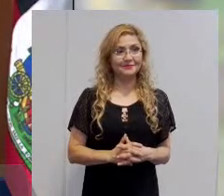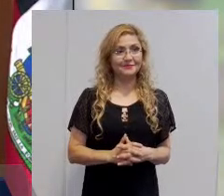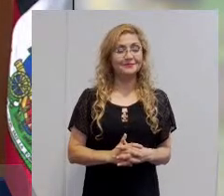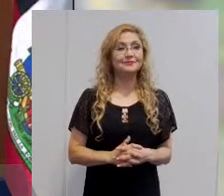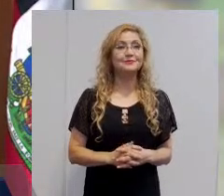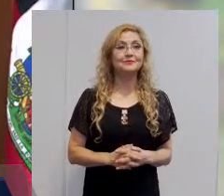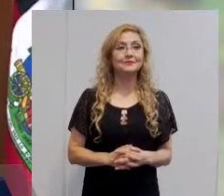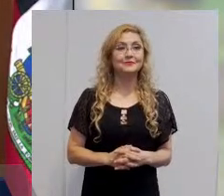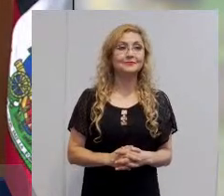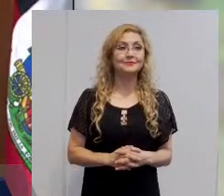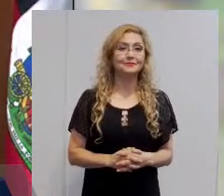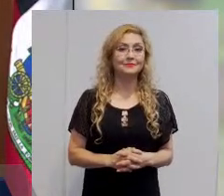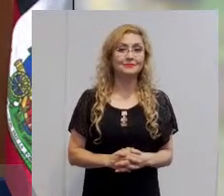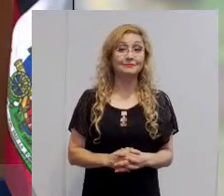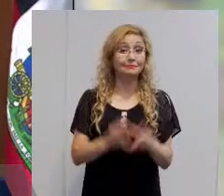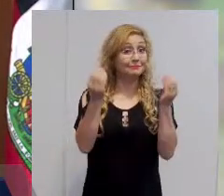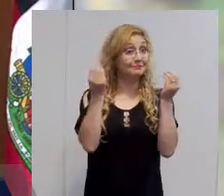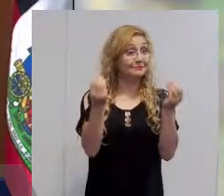Muy buenas.